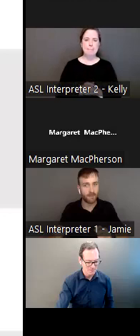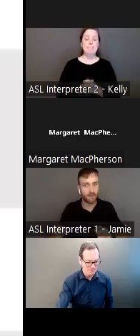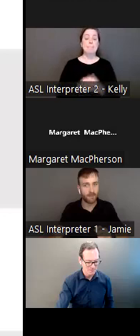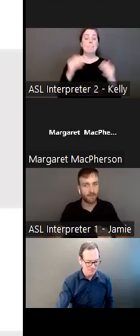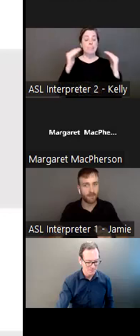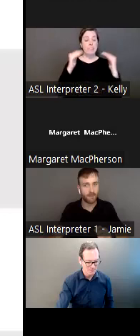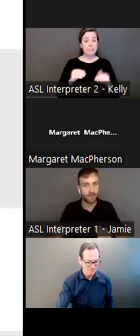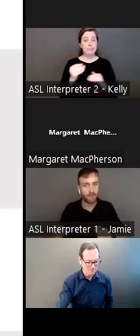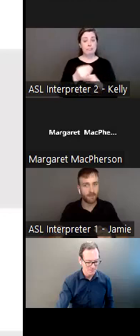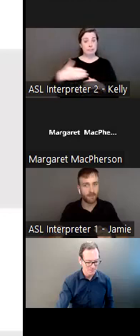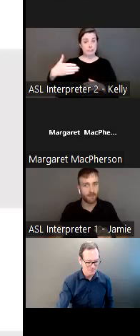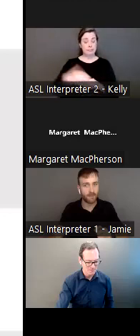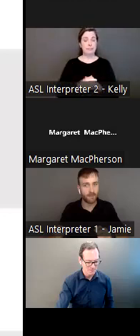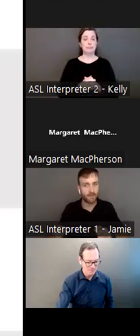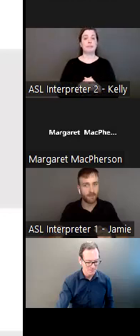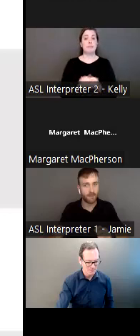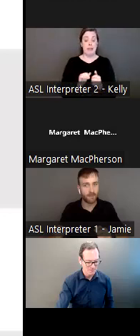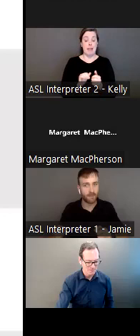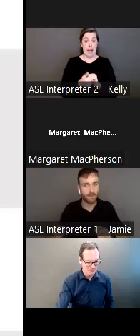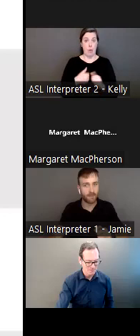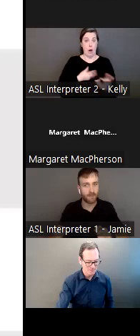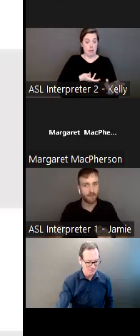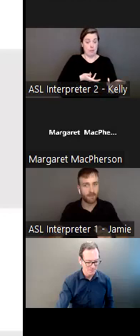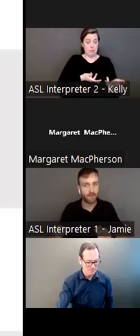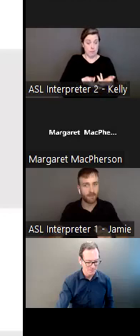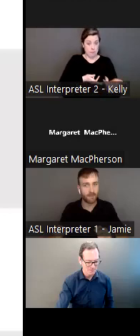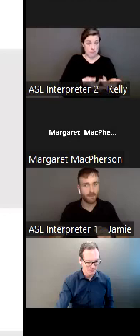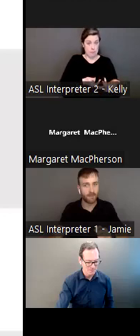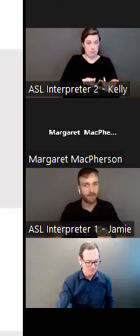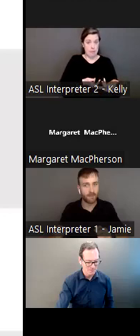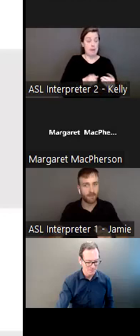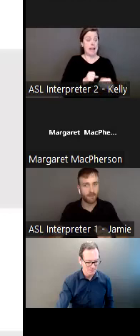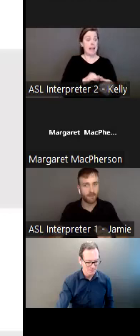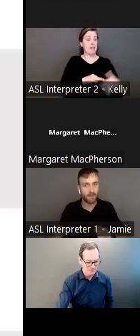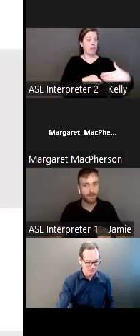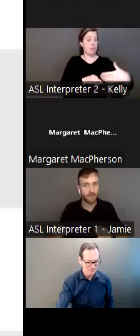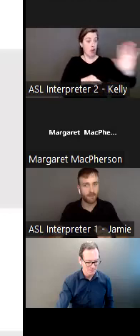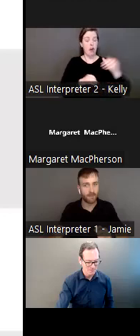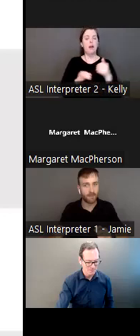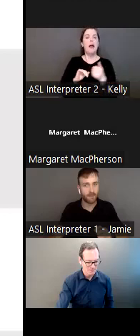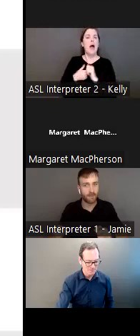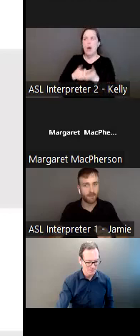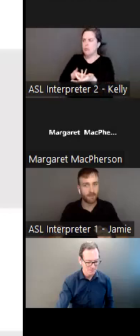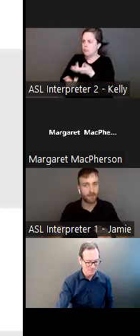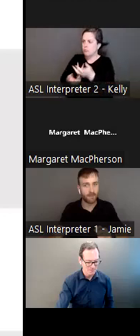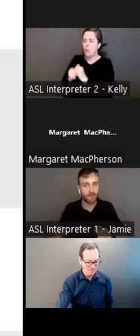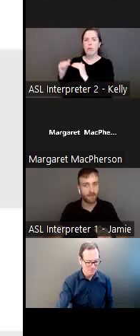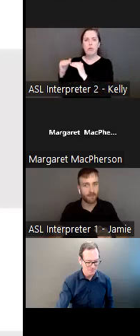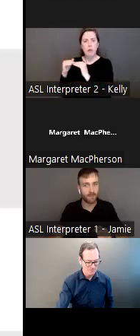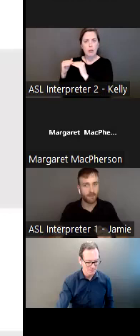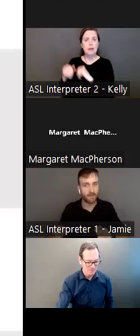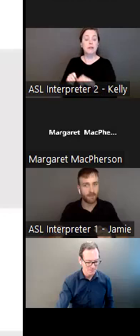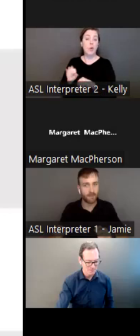in how we talk with those we're serving, but also how we talk about people with our colleagues, and importantly, in